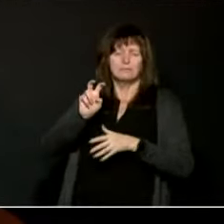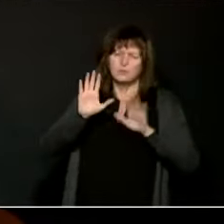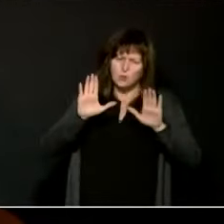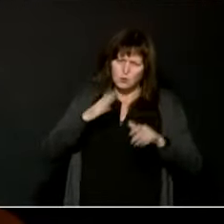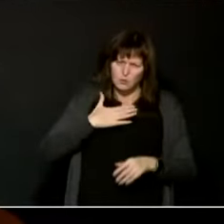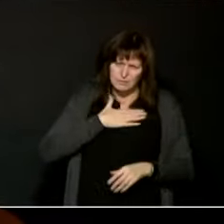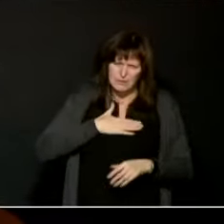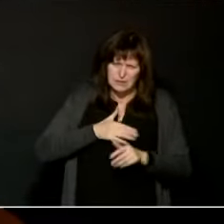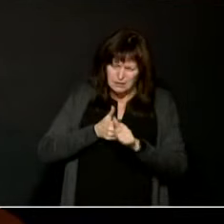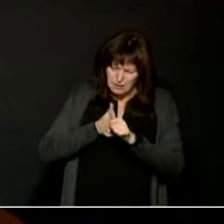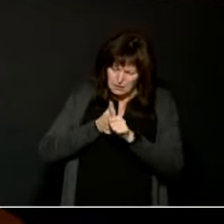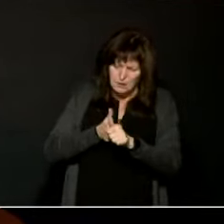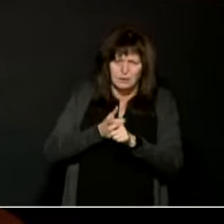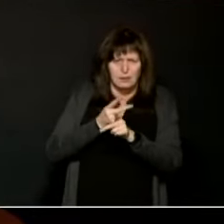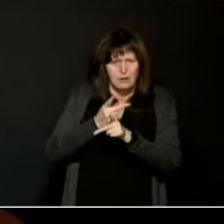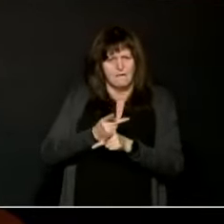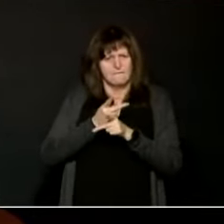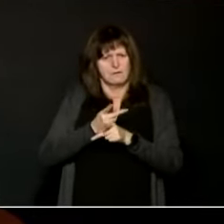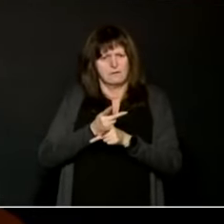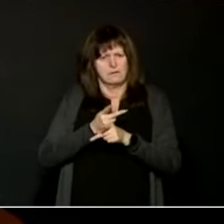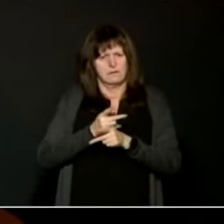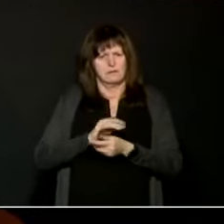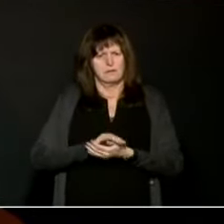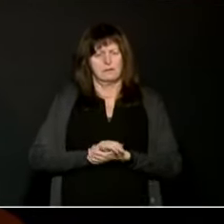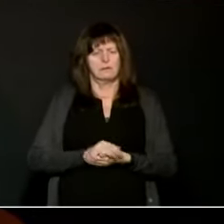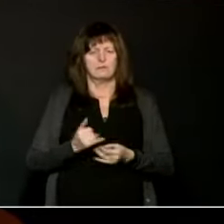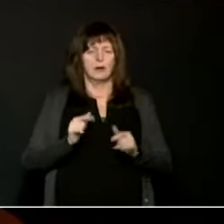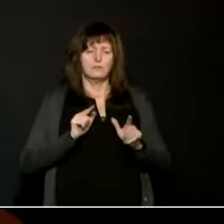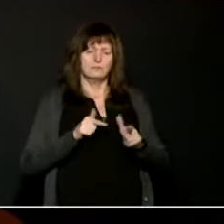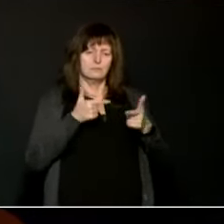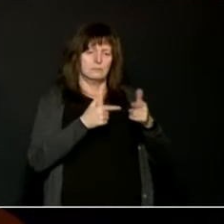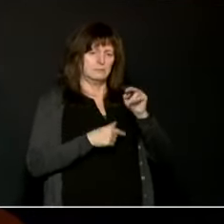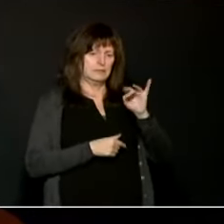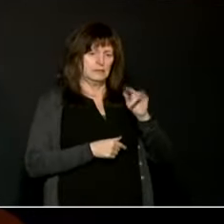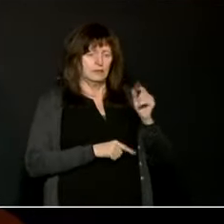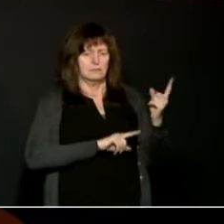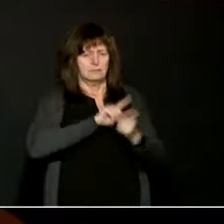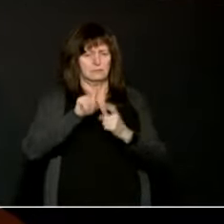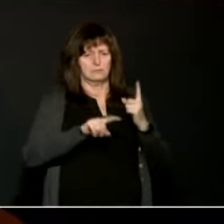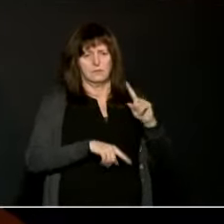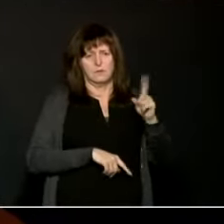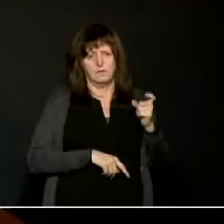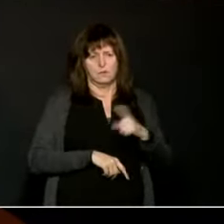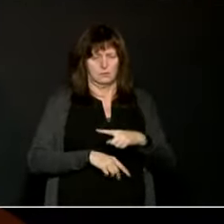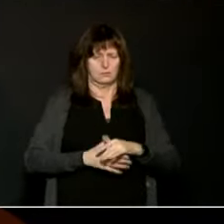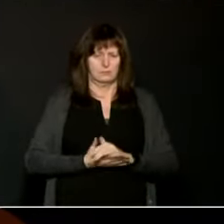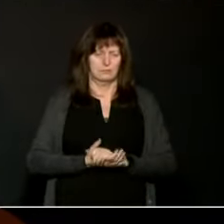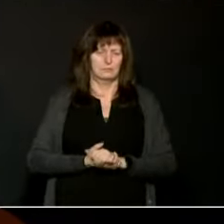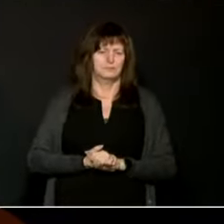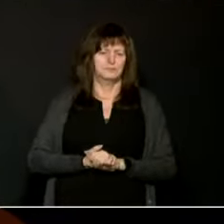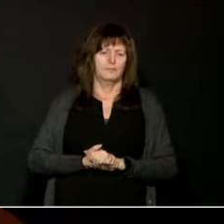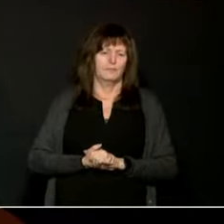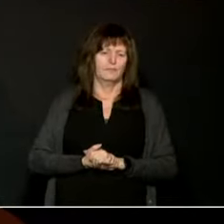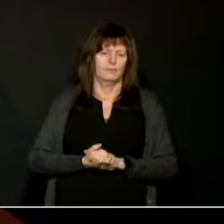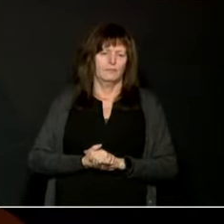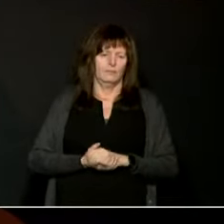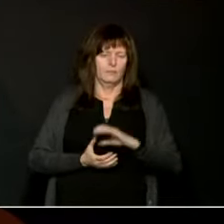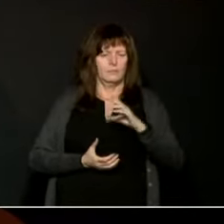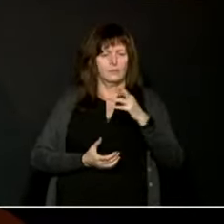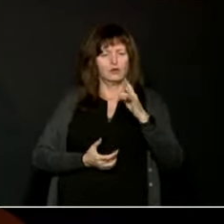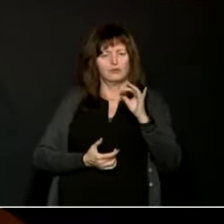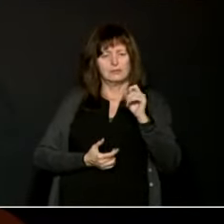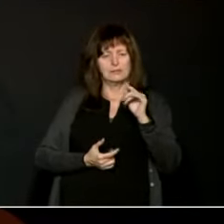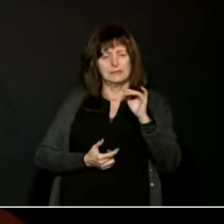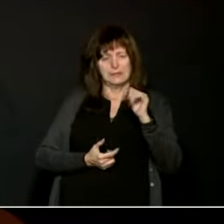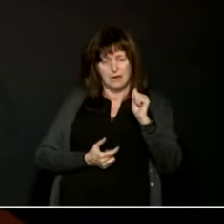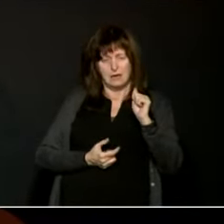one question, one follow-up. Over to the first question, please. From Christina Tanalia at CP24. Please go